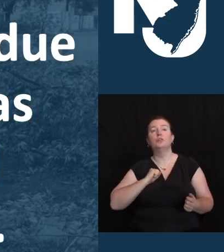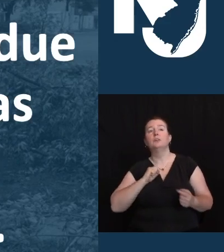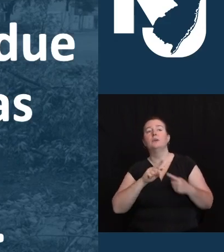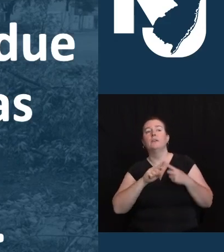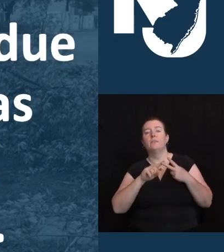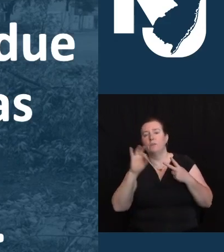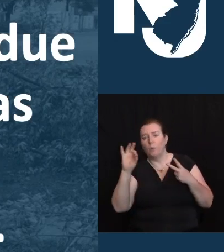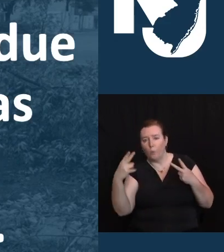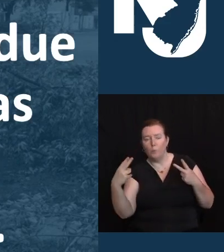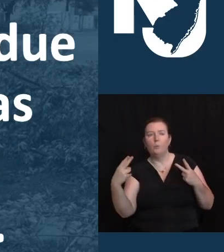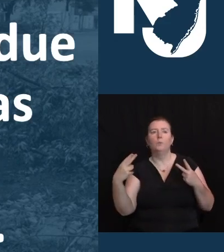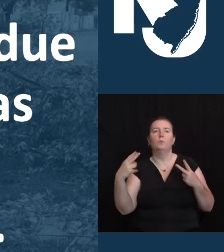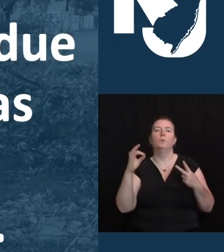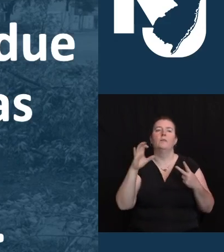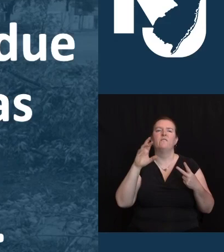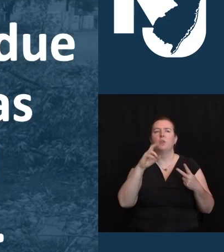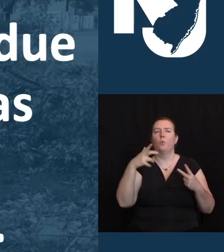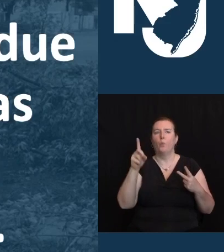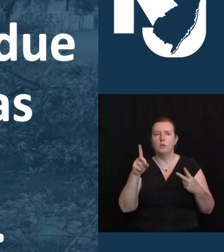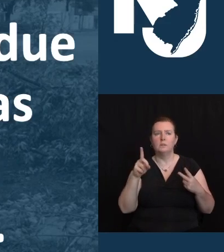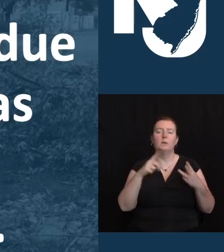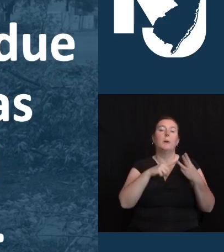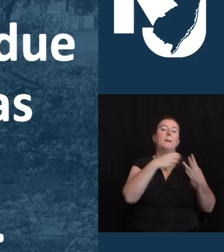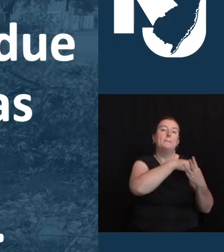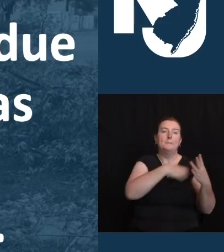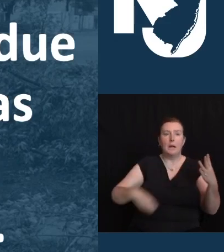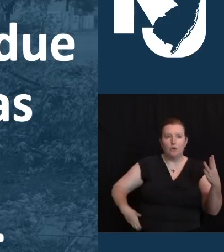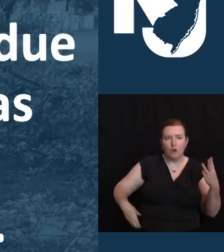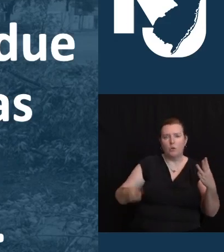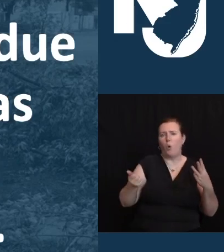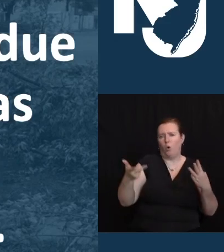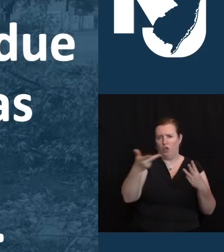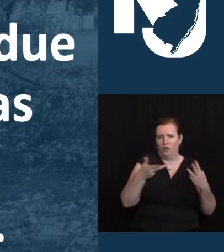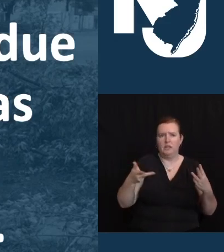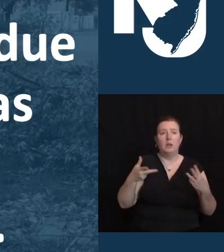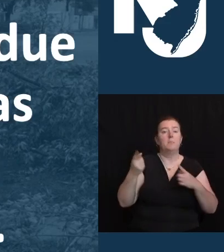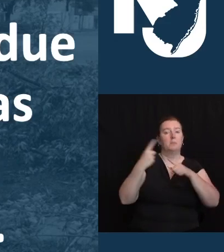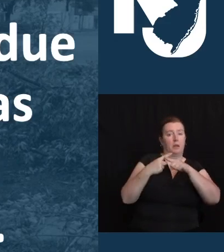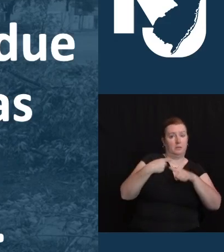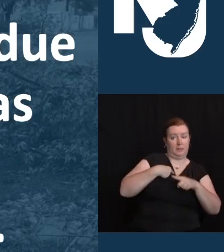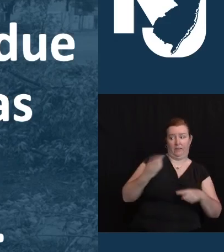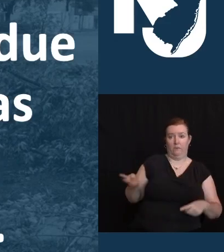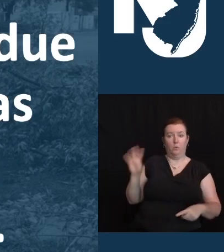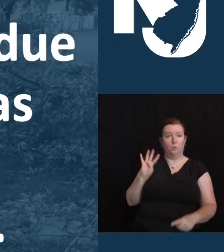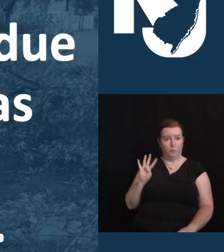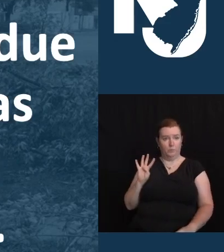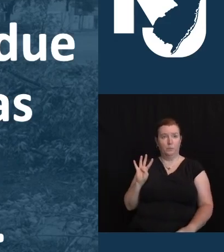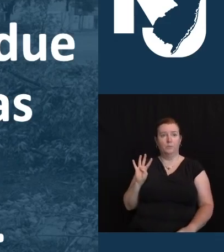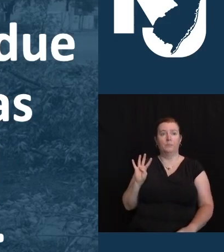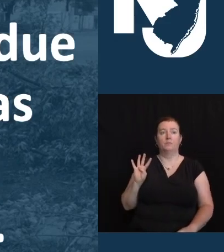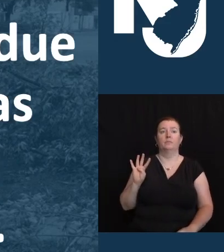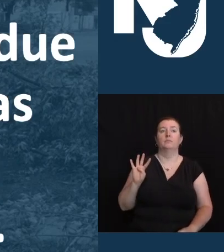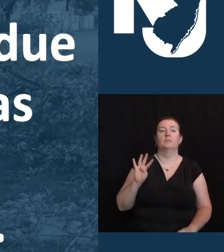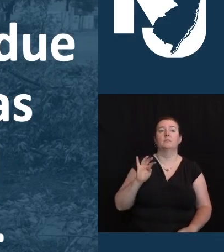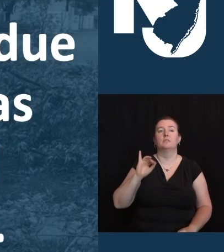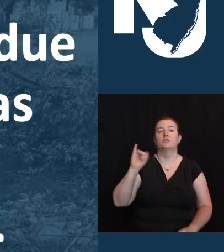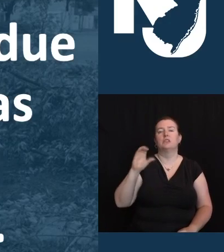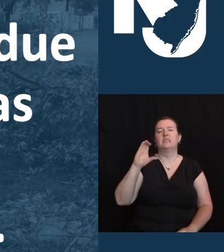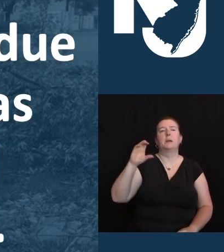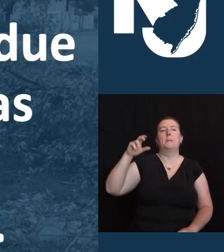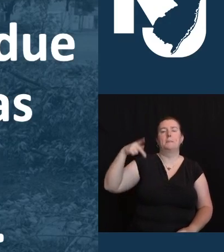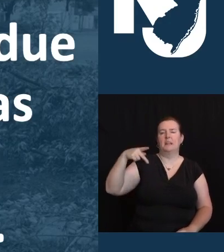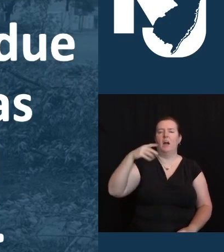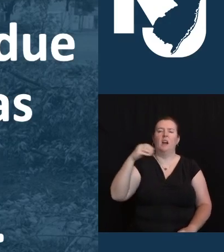Jackson Mayor and friend Michael Reyna. We were also with JCP&L's President Jim Fakolt. I